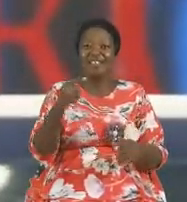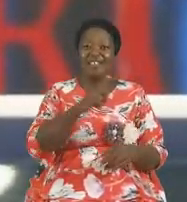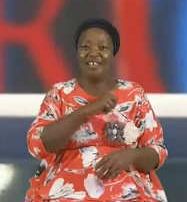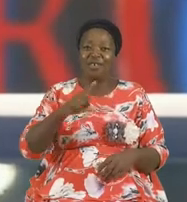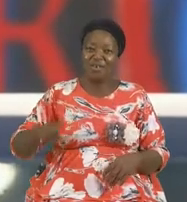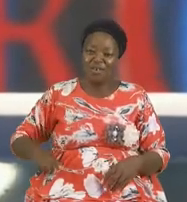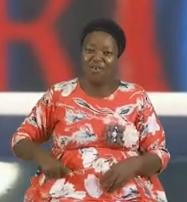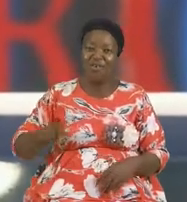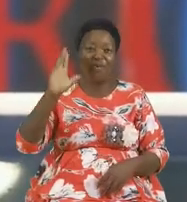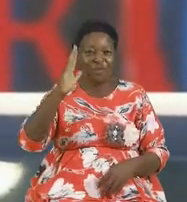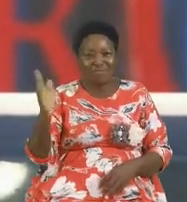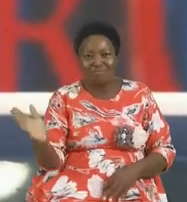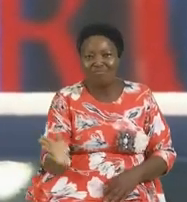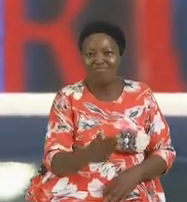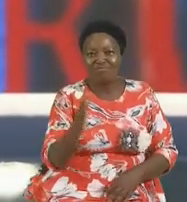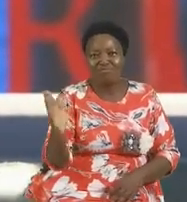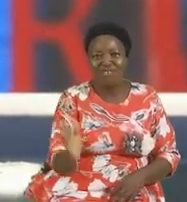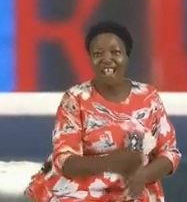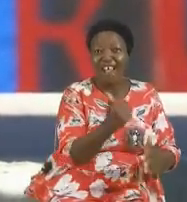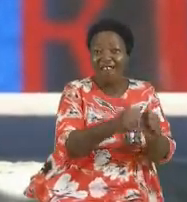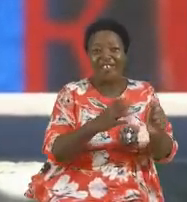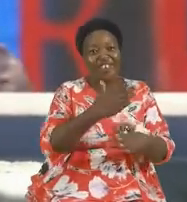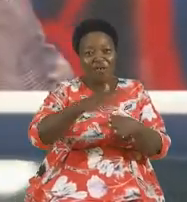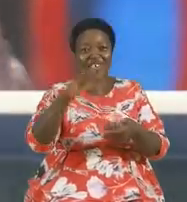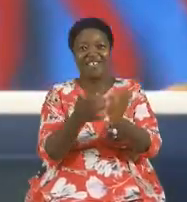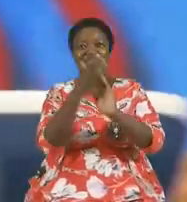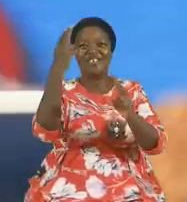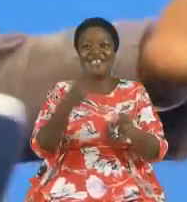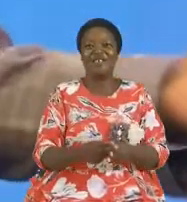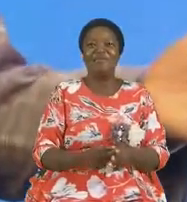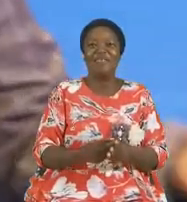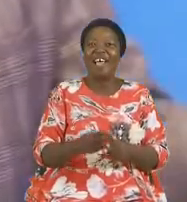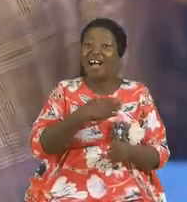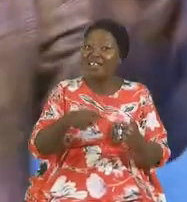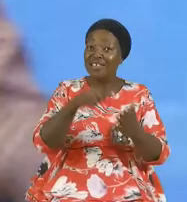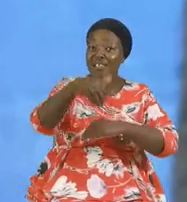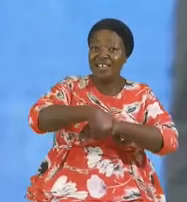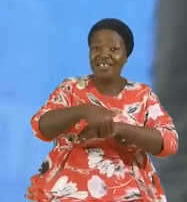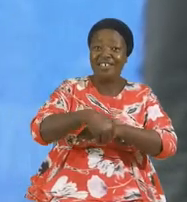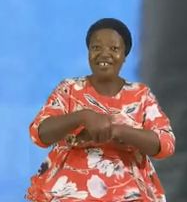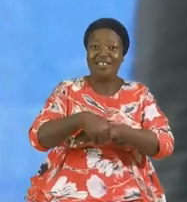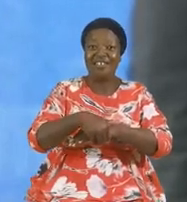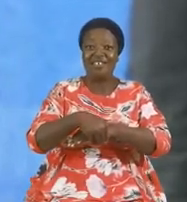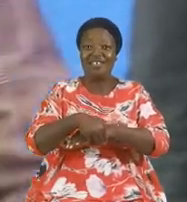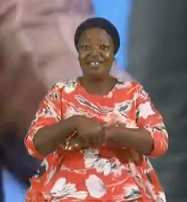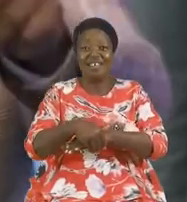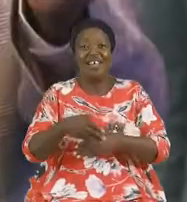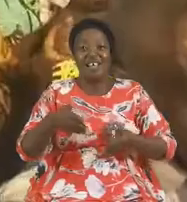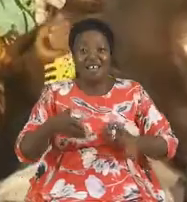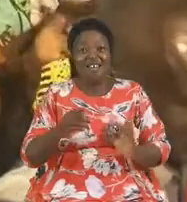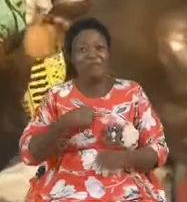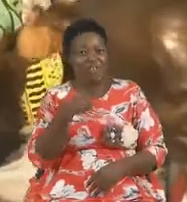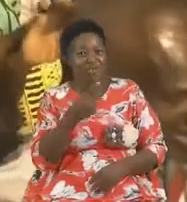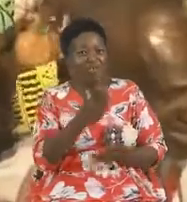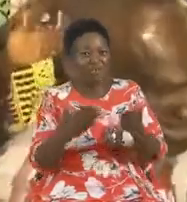remnant of what remains, the Lord will sweep everything away.